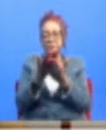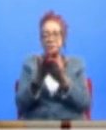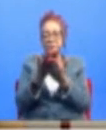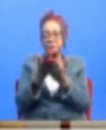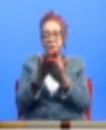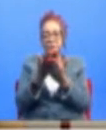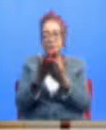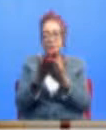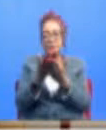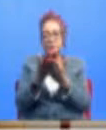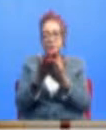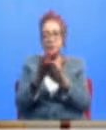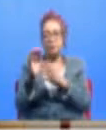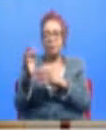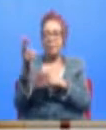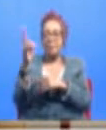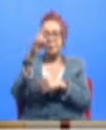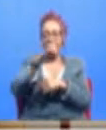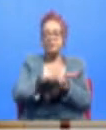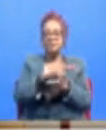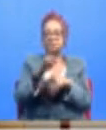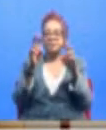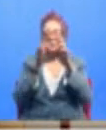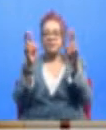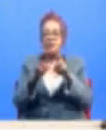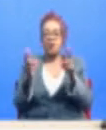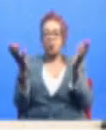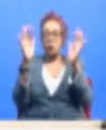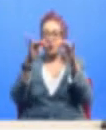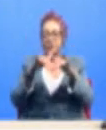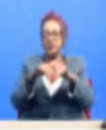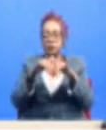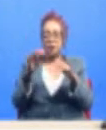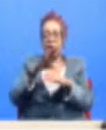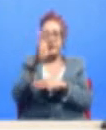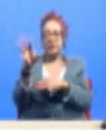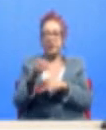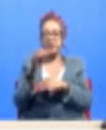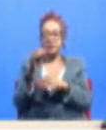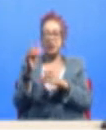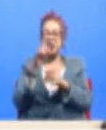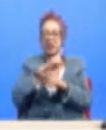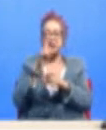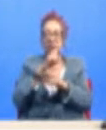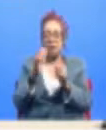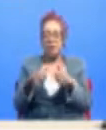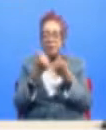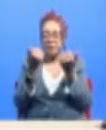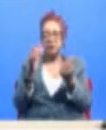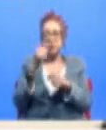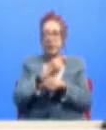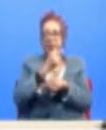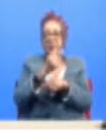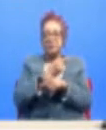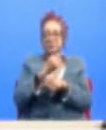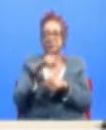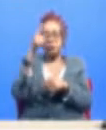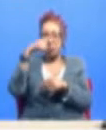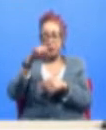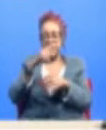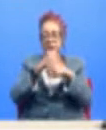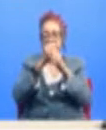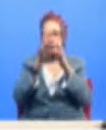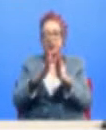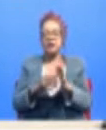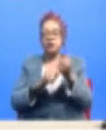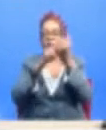It is the second day of the International Conference on Africa's Debt Crisis taking place in Accra, Ghana, and policymakers, scholars, and